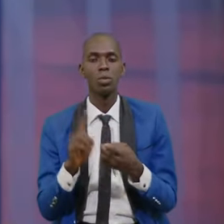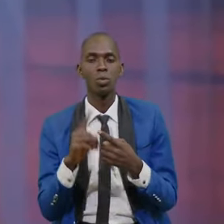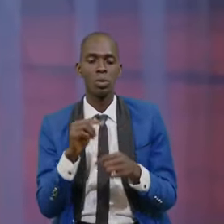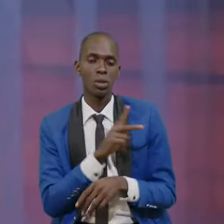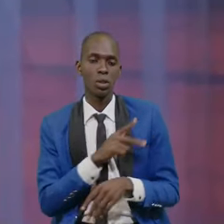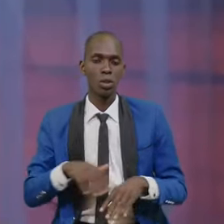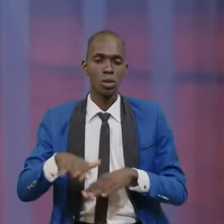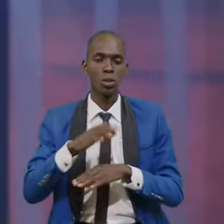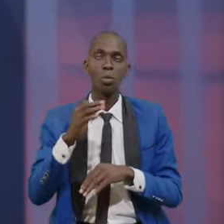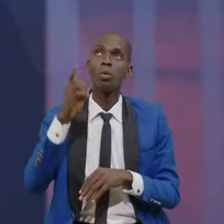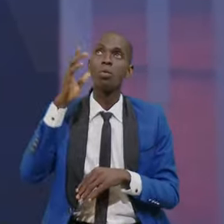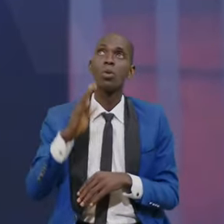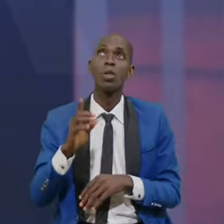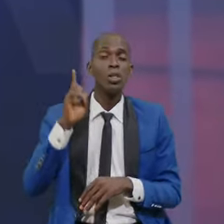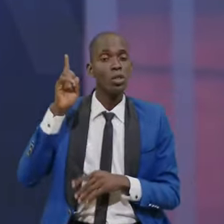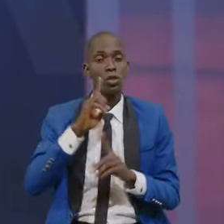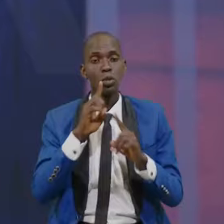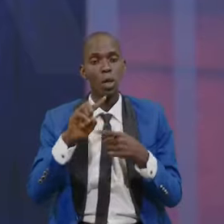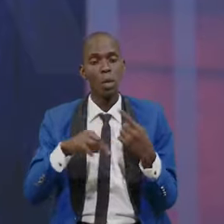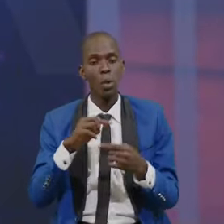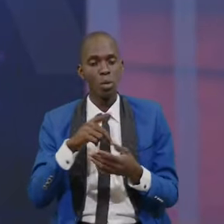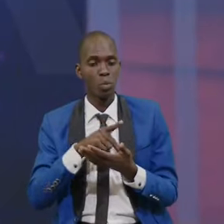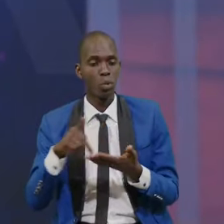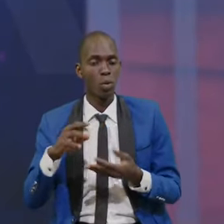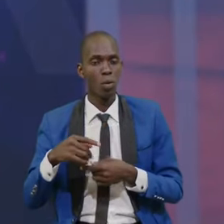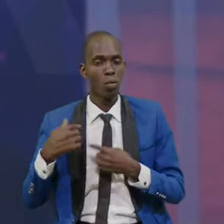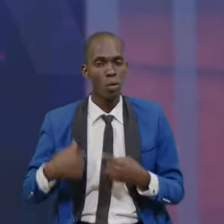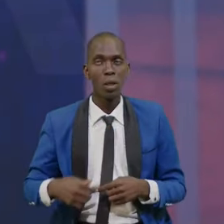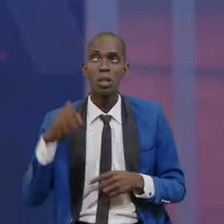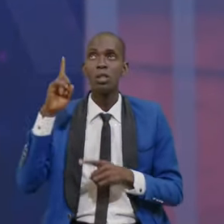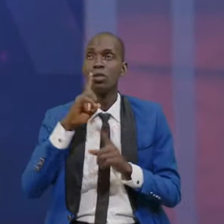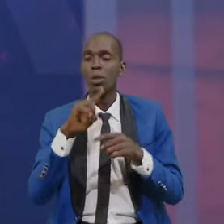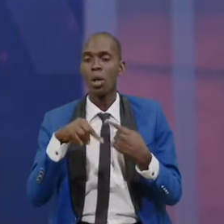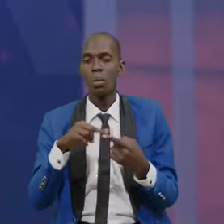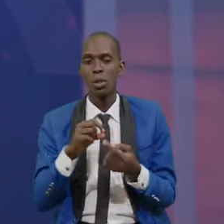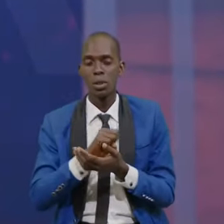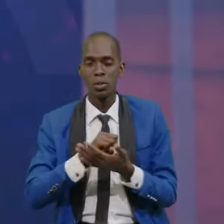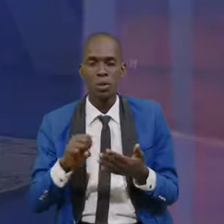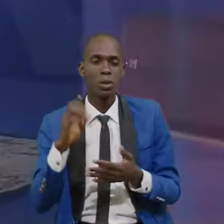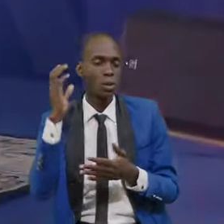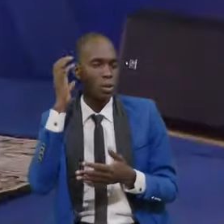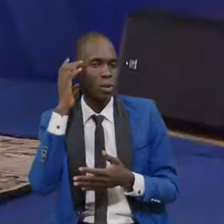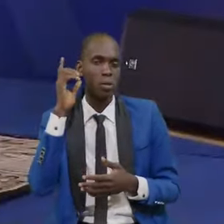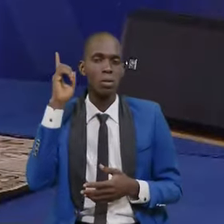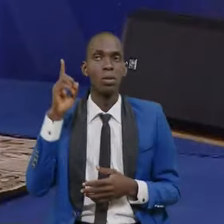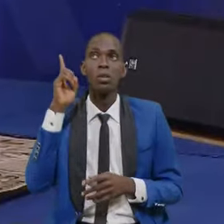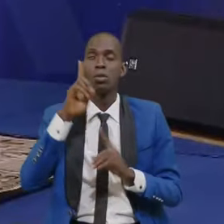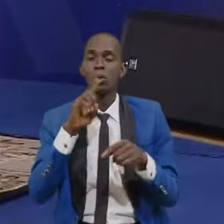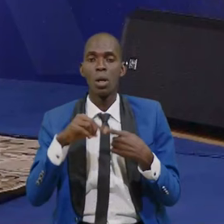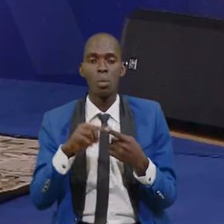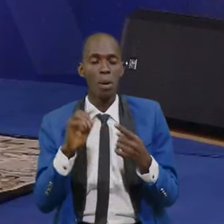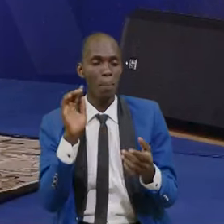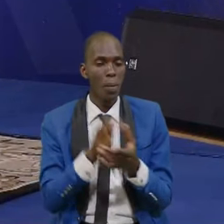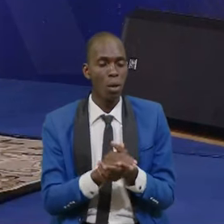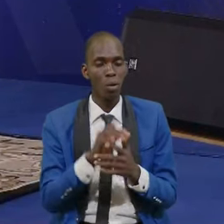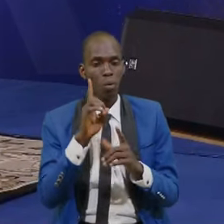talk about purity of heart. He'll talk about sanctification. Hear ye him. He'll talk about marriage, one man, one